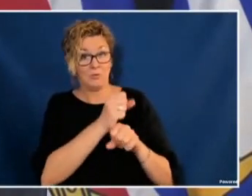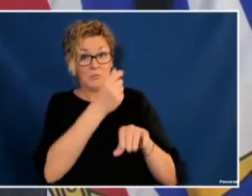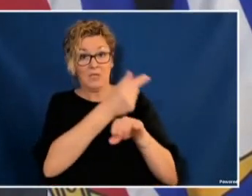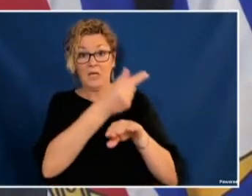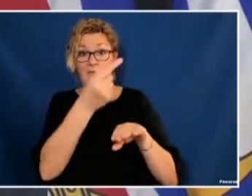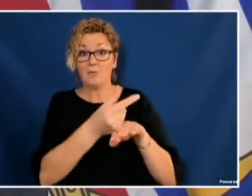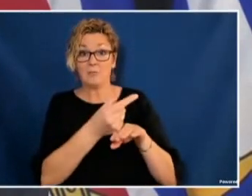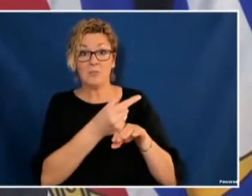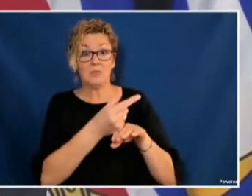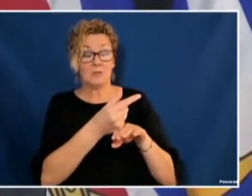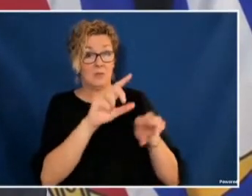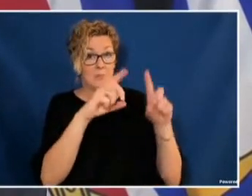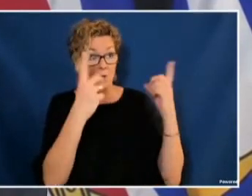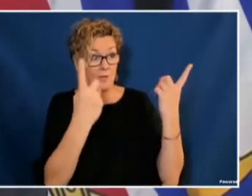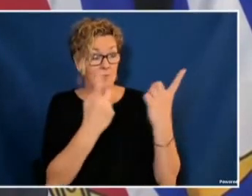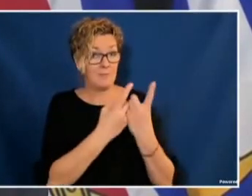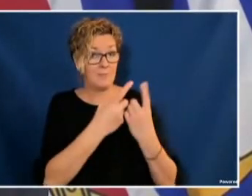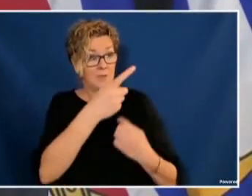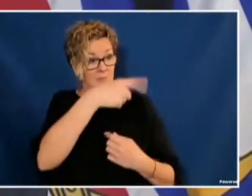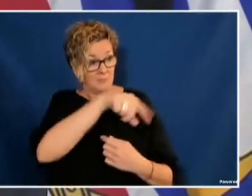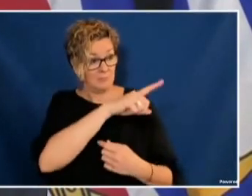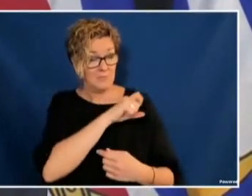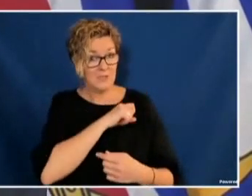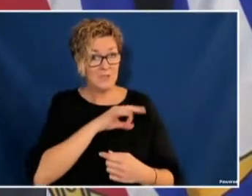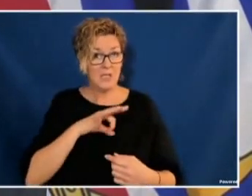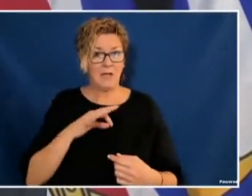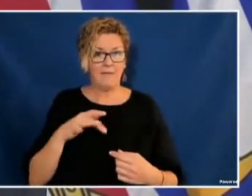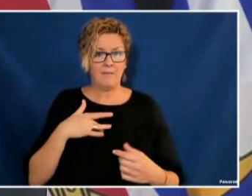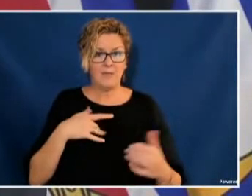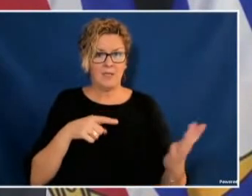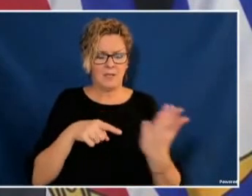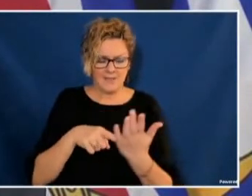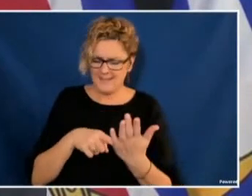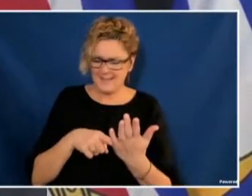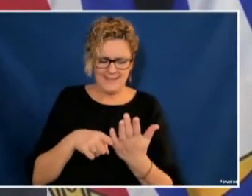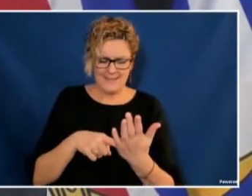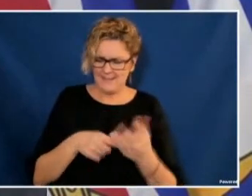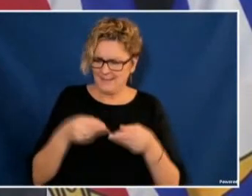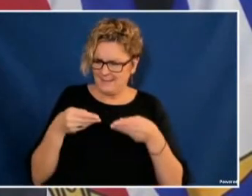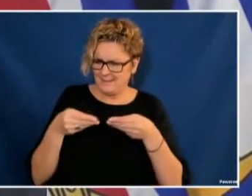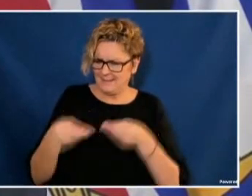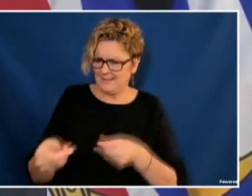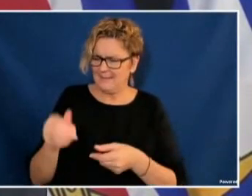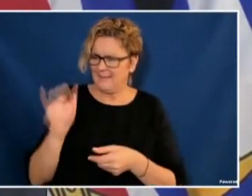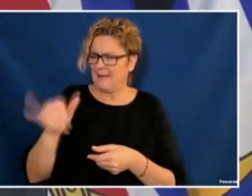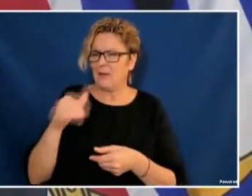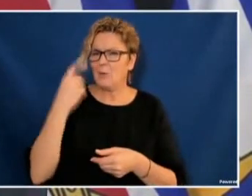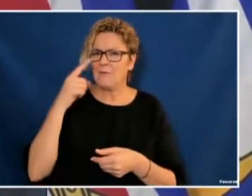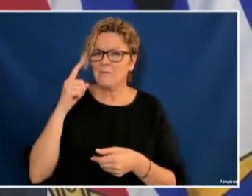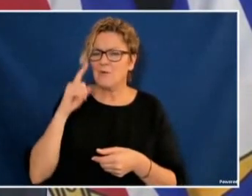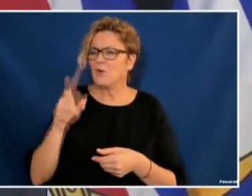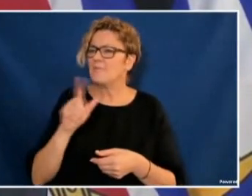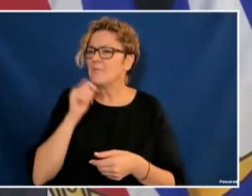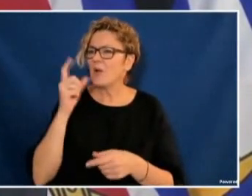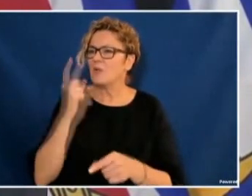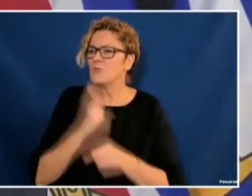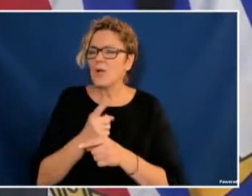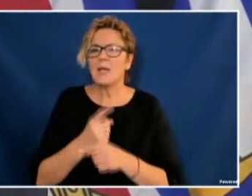préjugés aujourd'hui par moi ou par d'autres, mais s'il y a des choses à changer, on va les